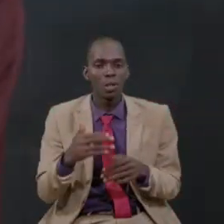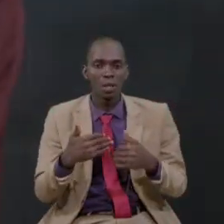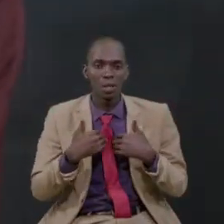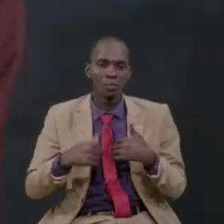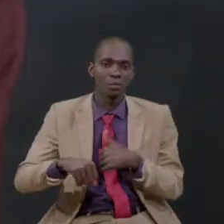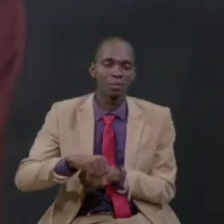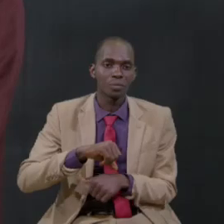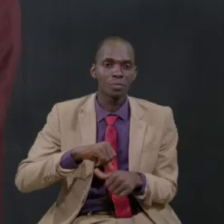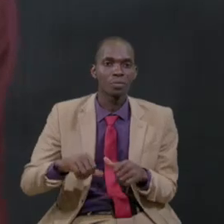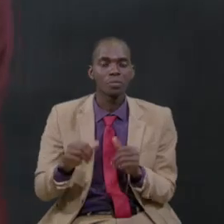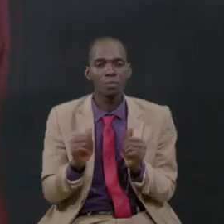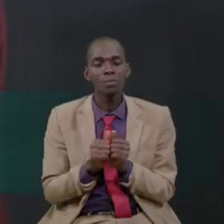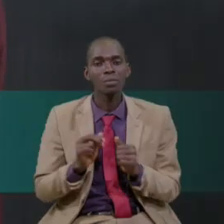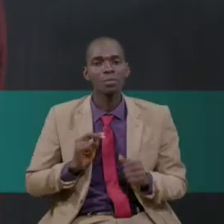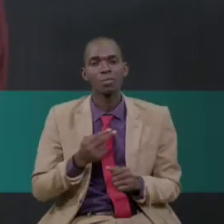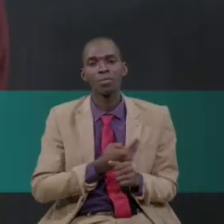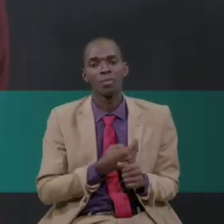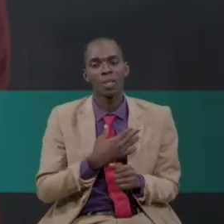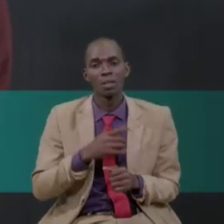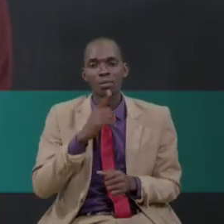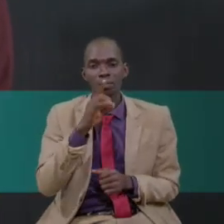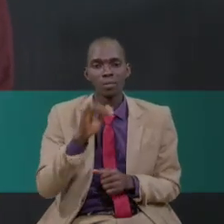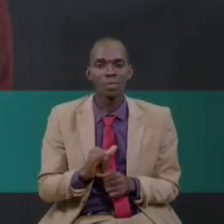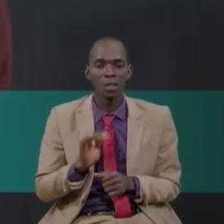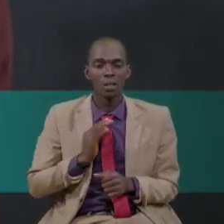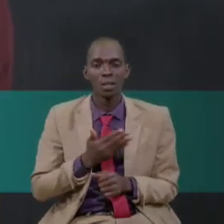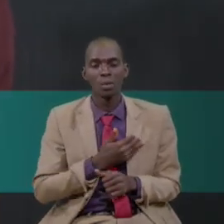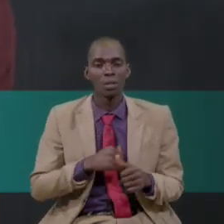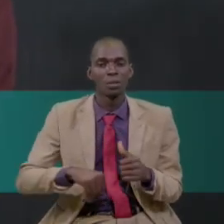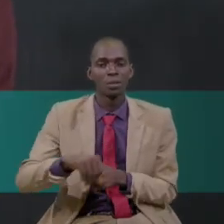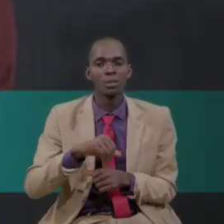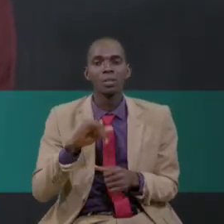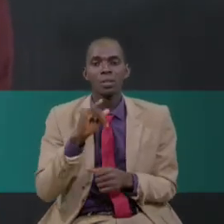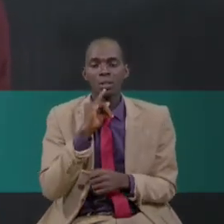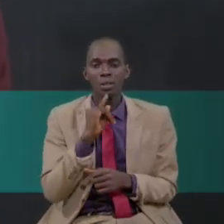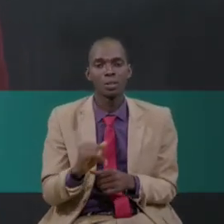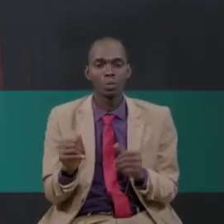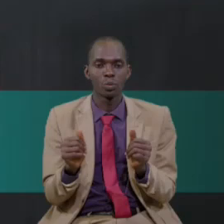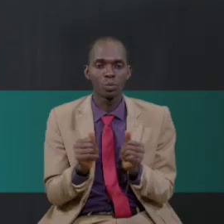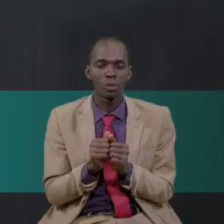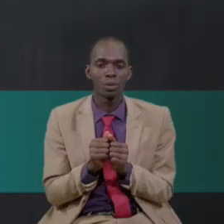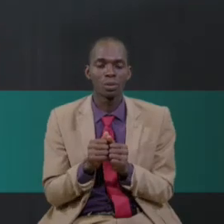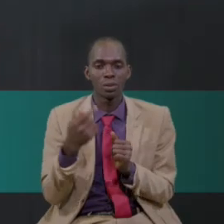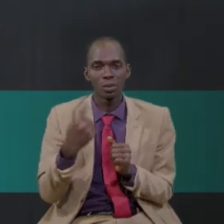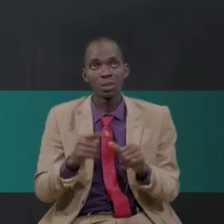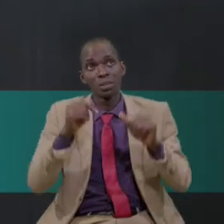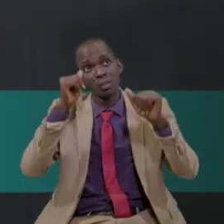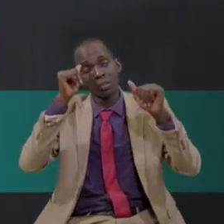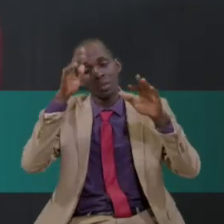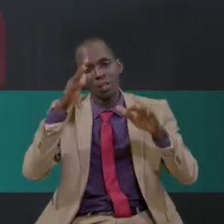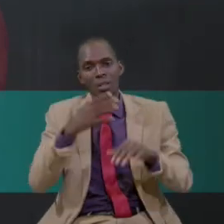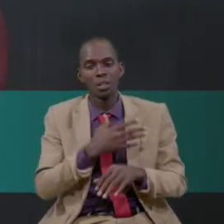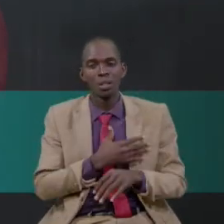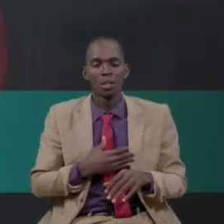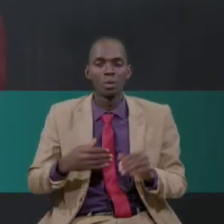us. And truly, our fellowship is with the Father and with His